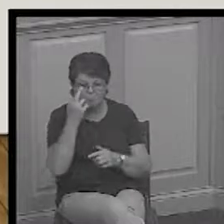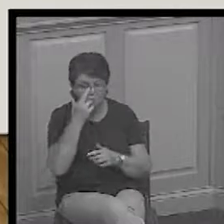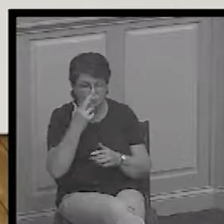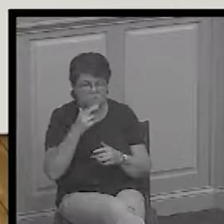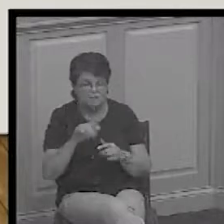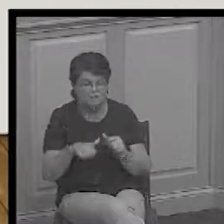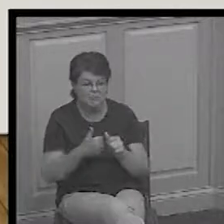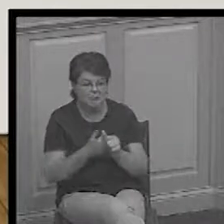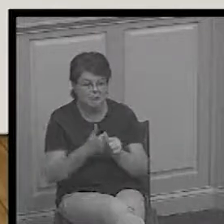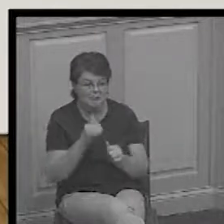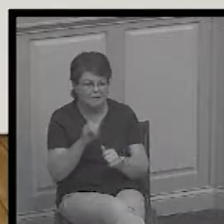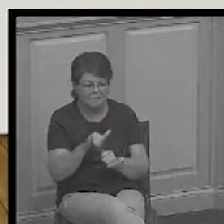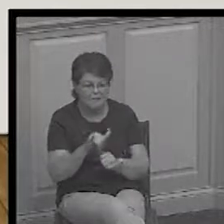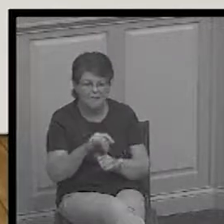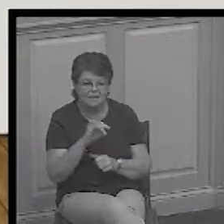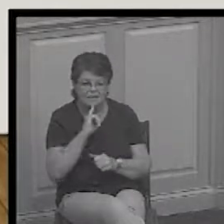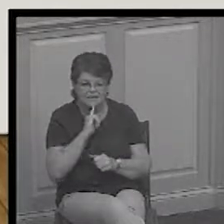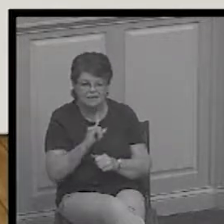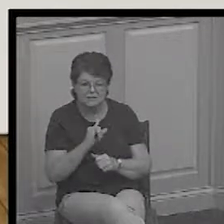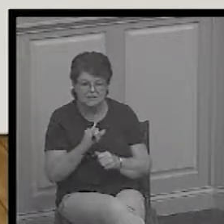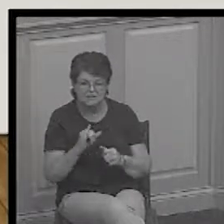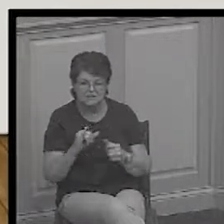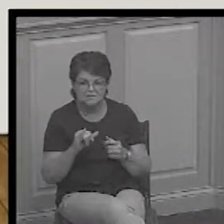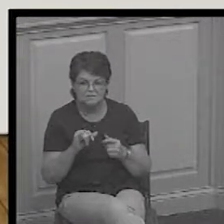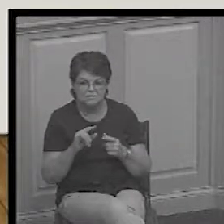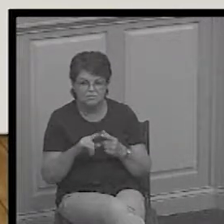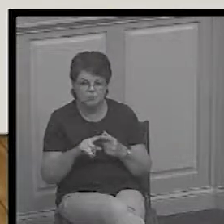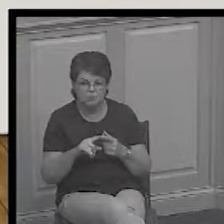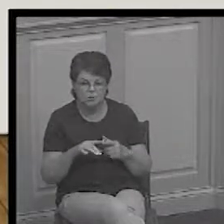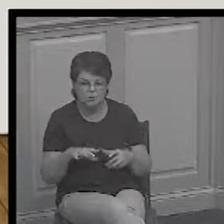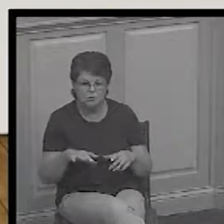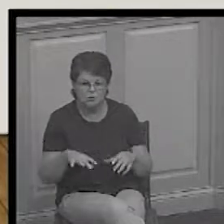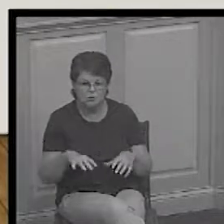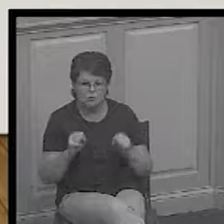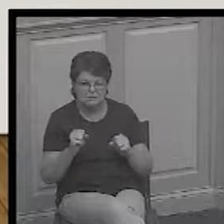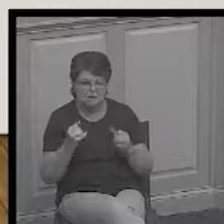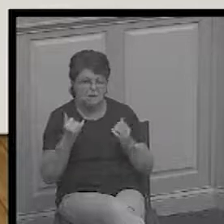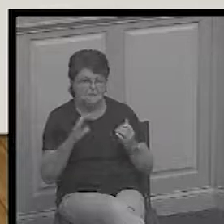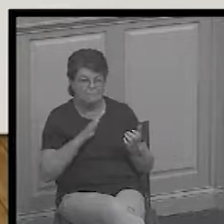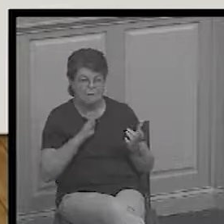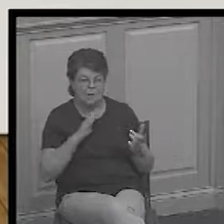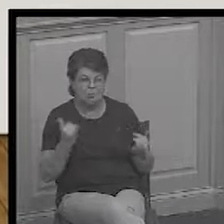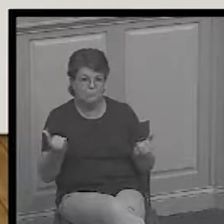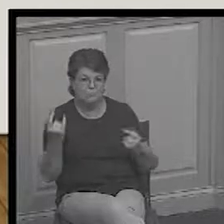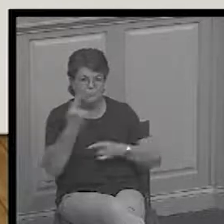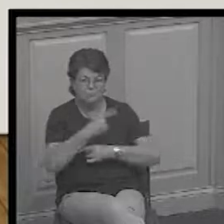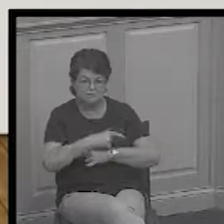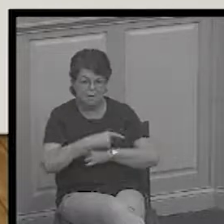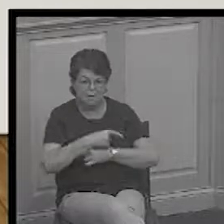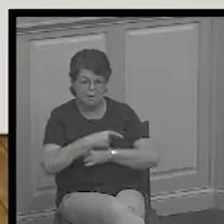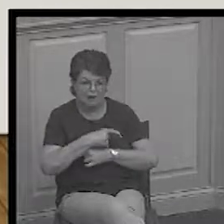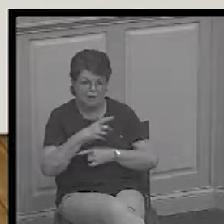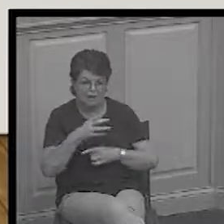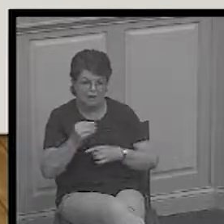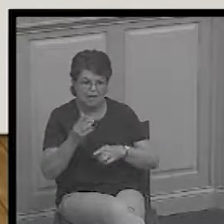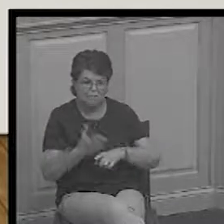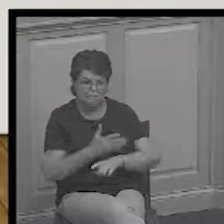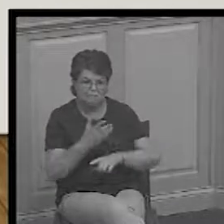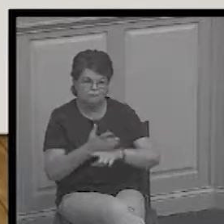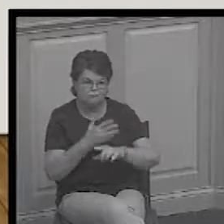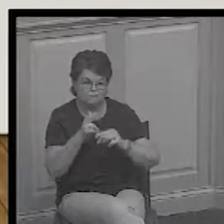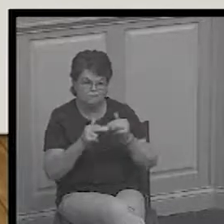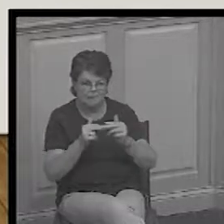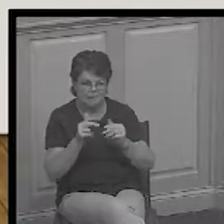guidelines on page 7 and 8, you'll see that, is to take modern day treatments and apply them to historic buildings and still